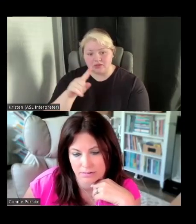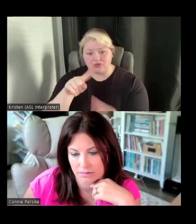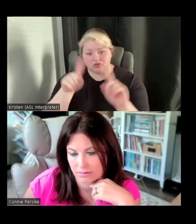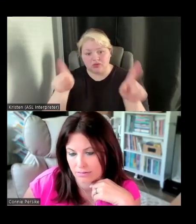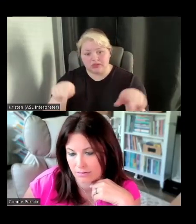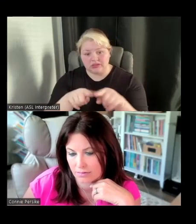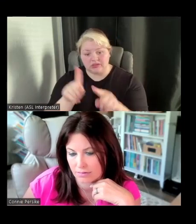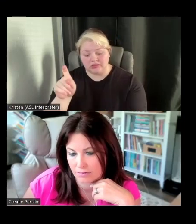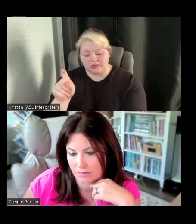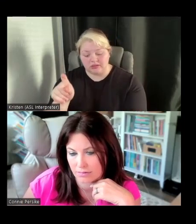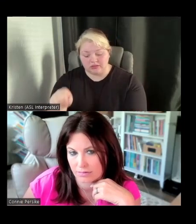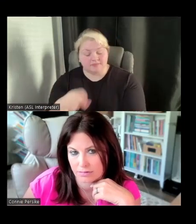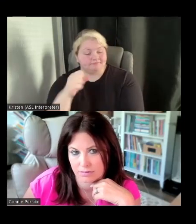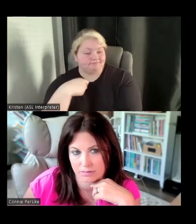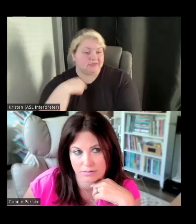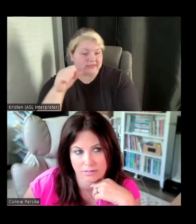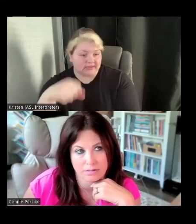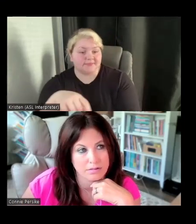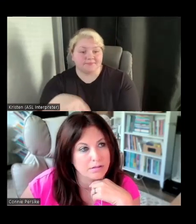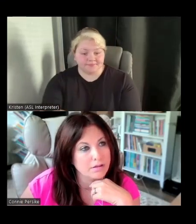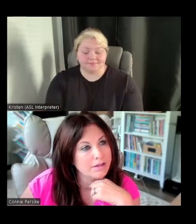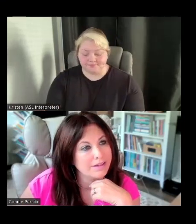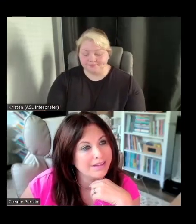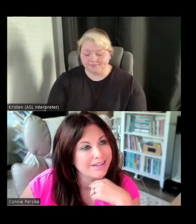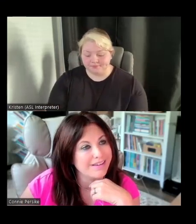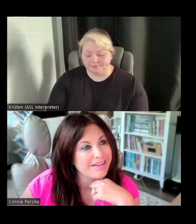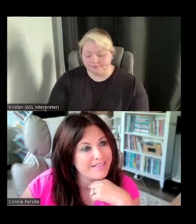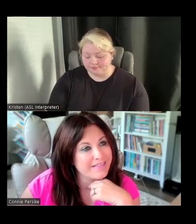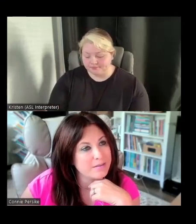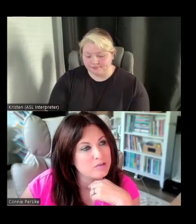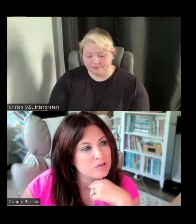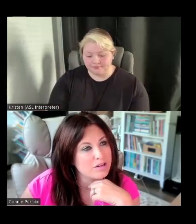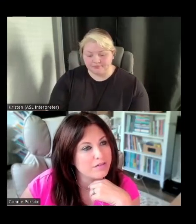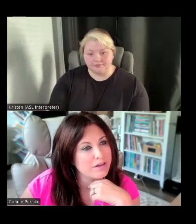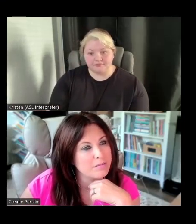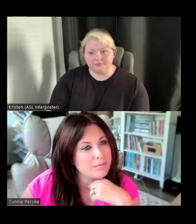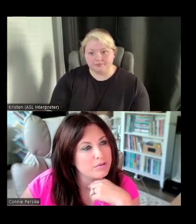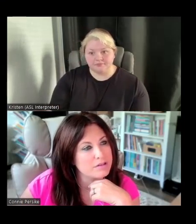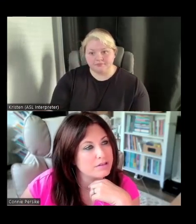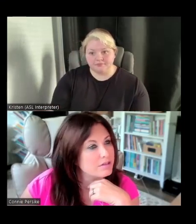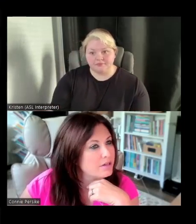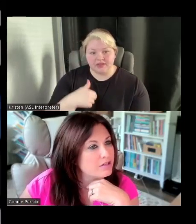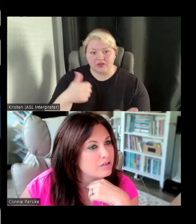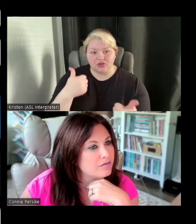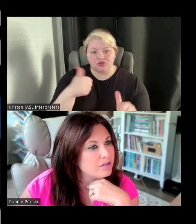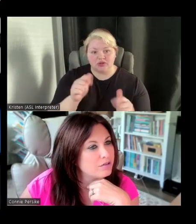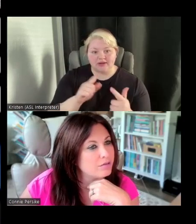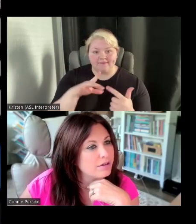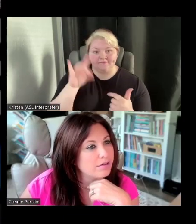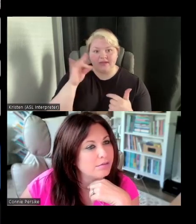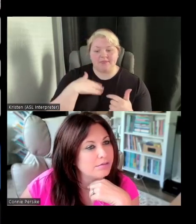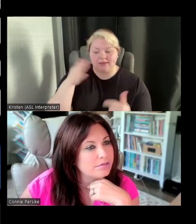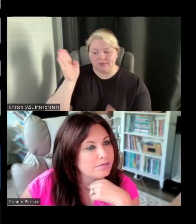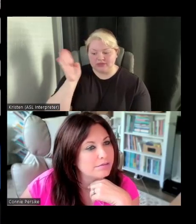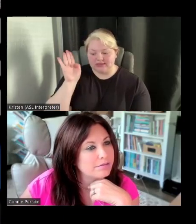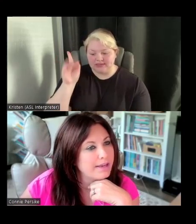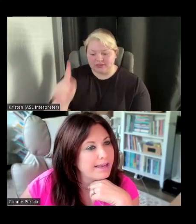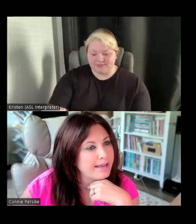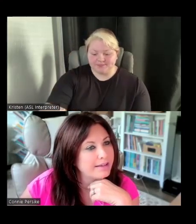Yes, I can see your screen. Thank you, Connie. Yeah, I'm just trying to find my presentation view